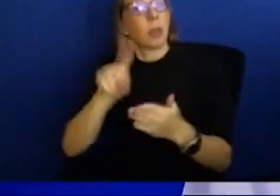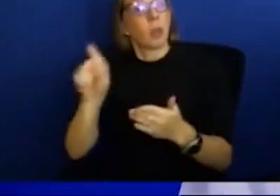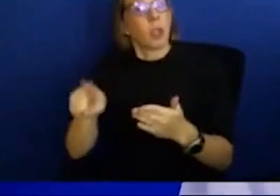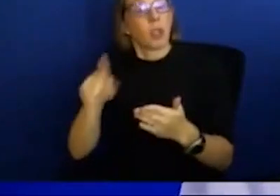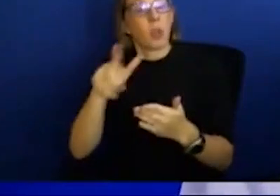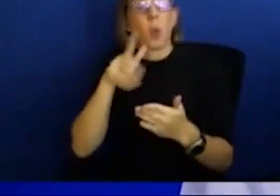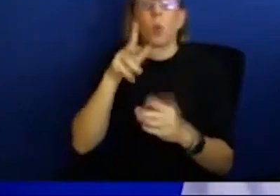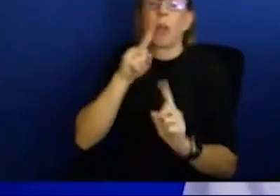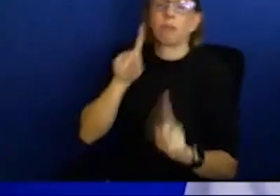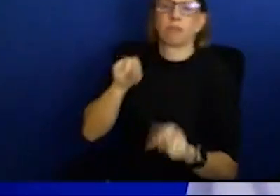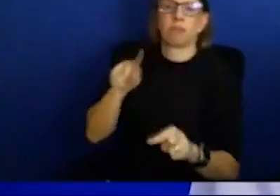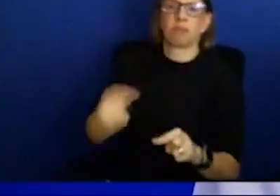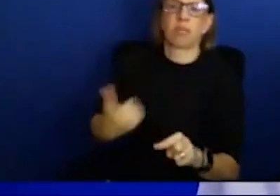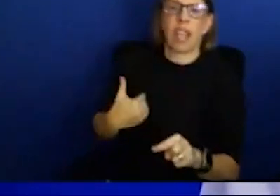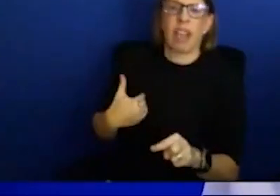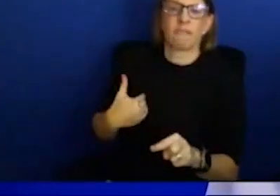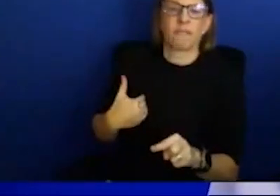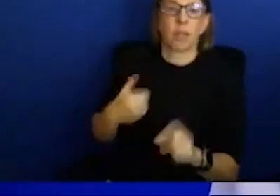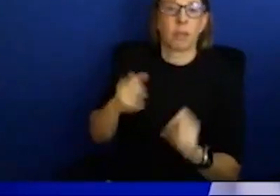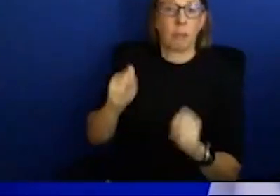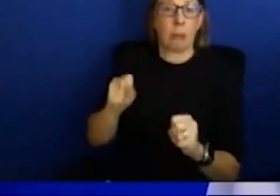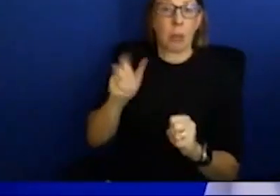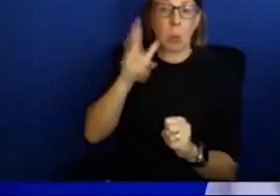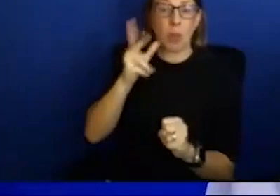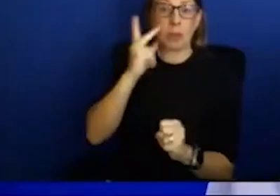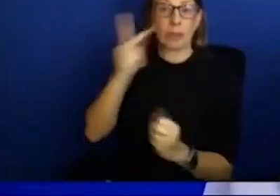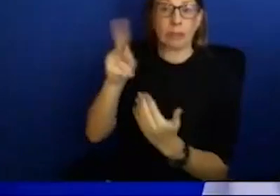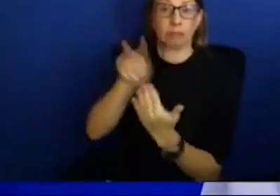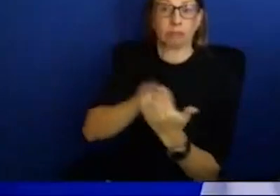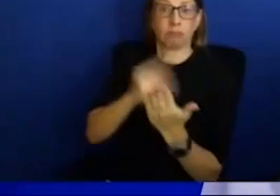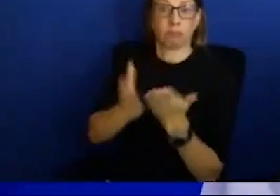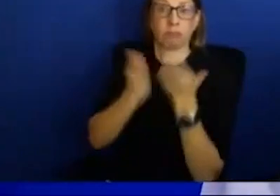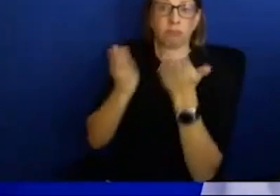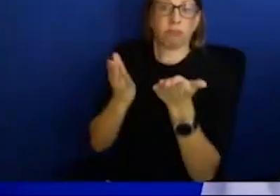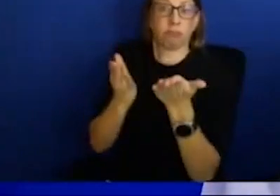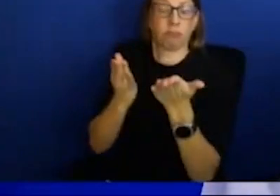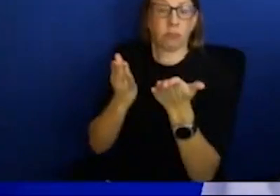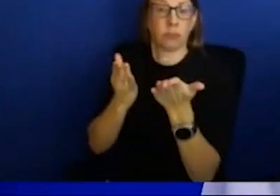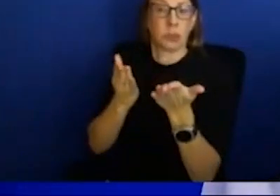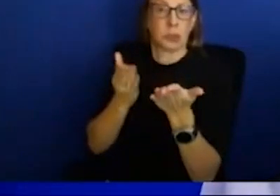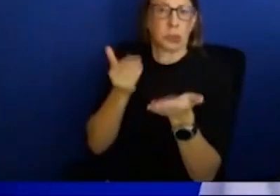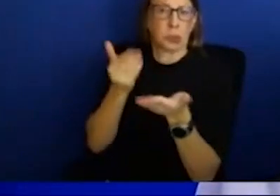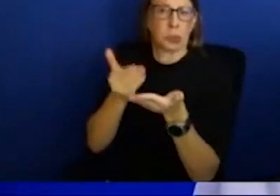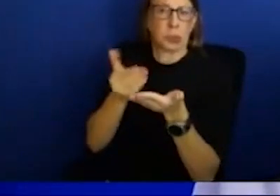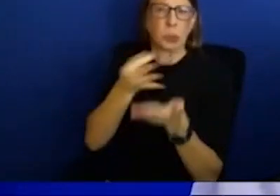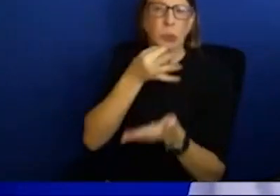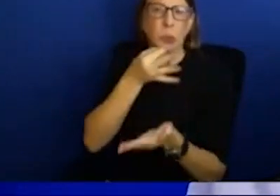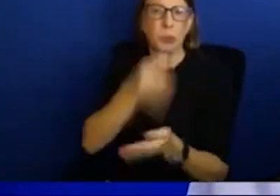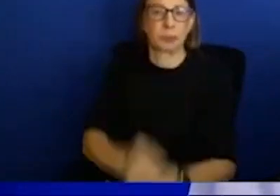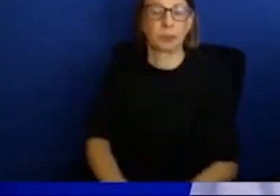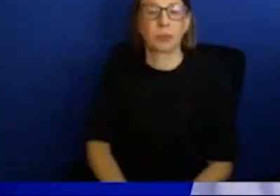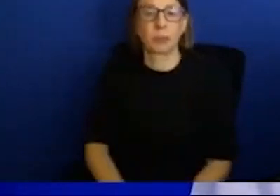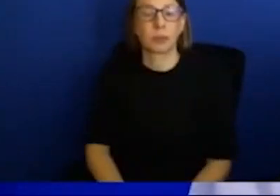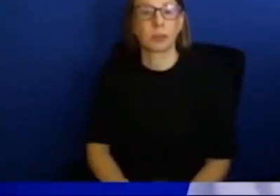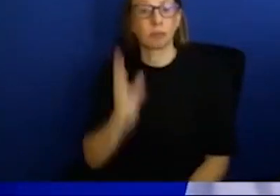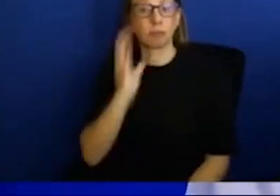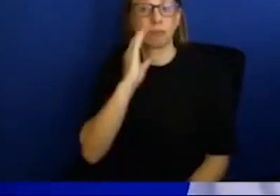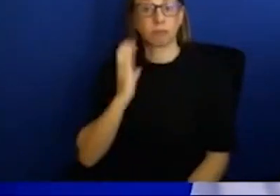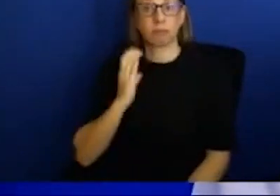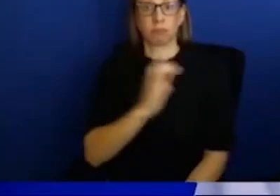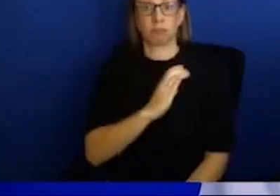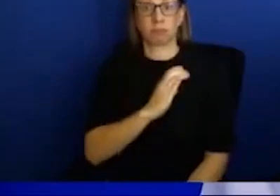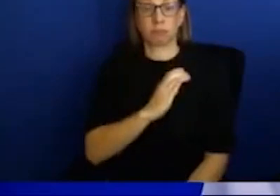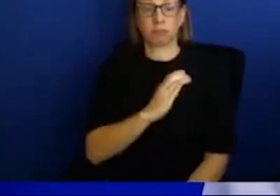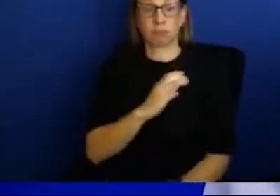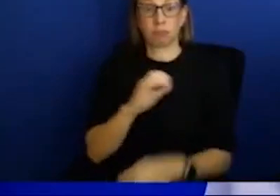and it sounds like we will probably be seeing recommendations in the near future. We know that the Committee on Immunization